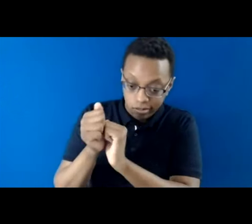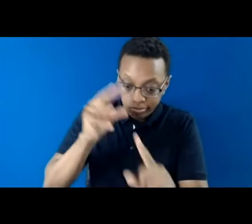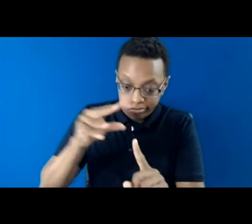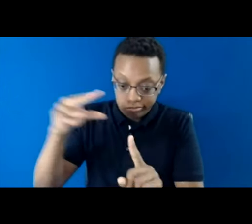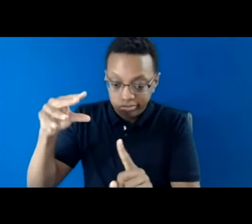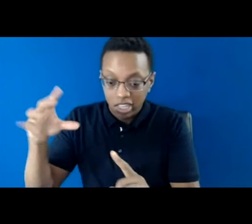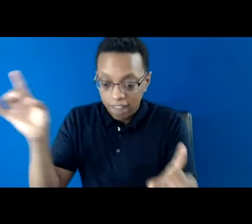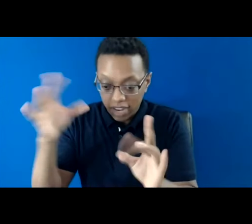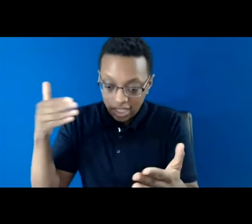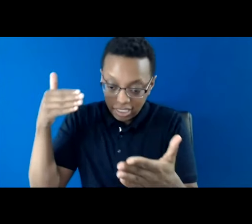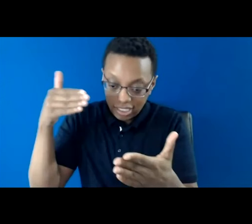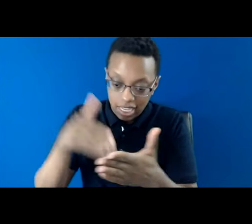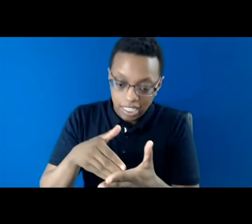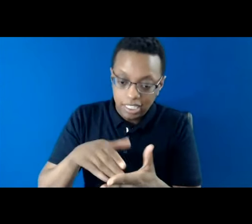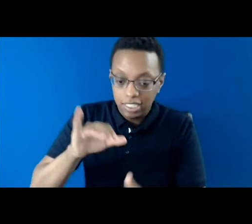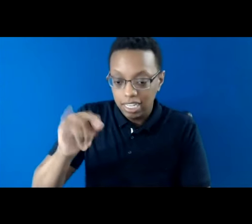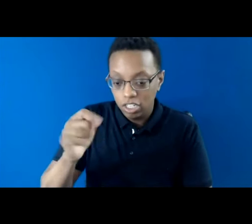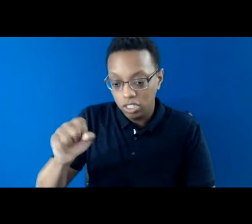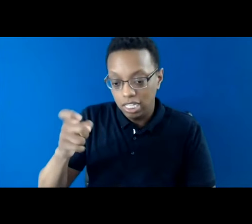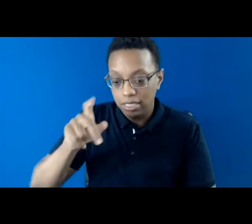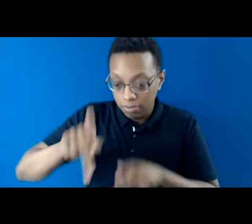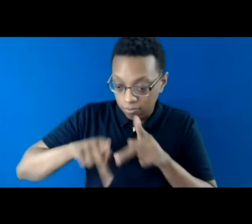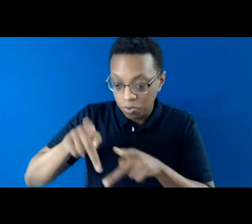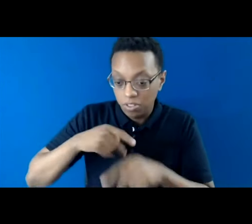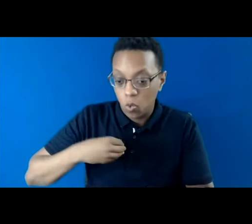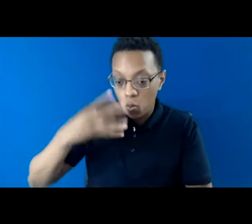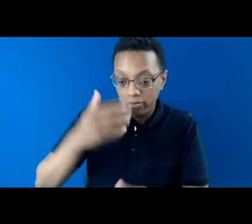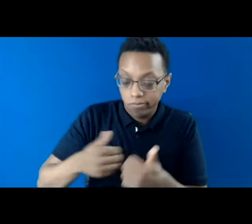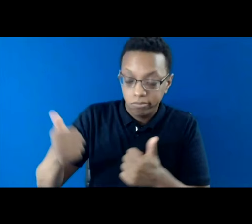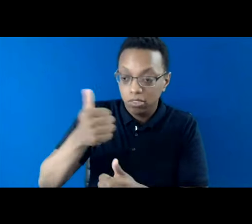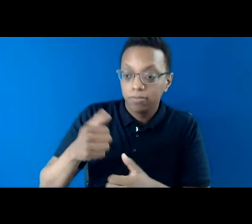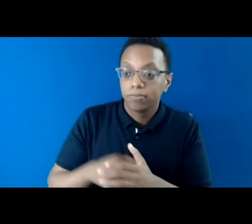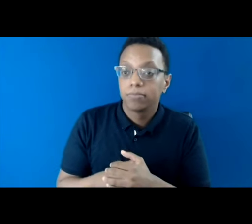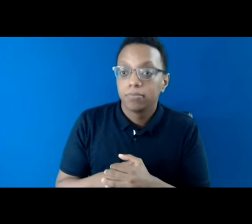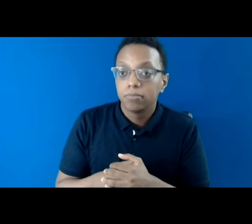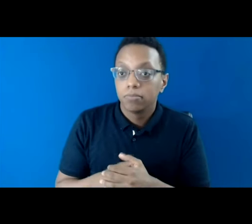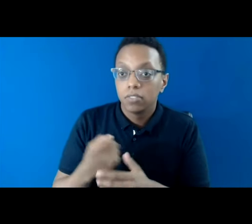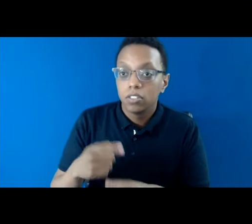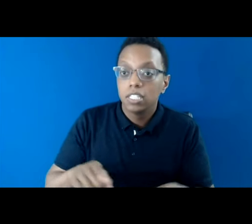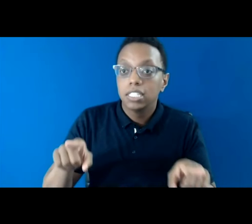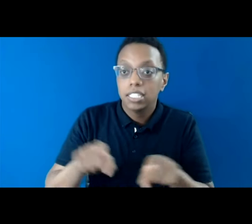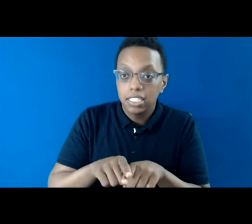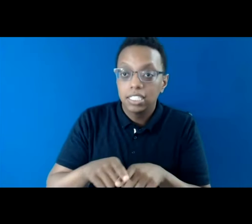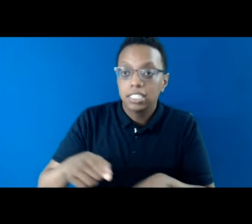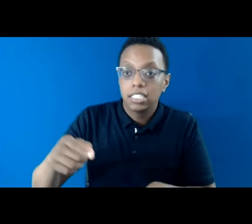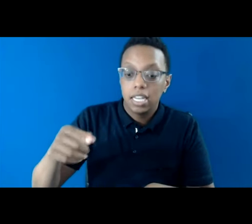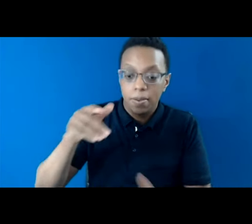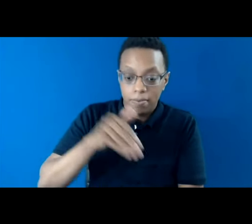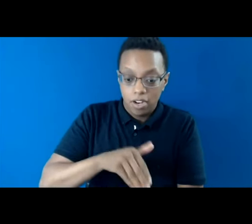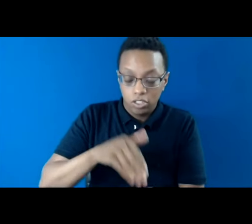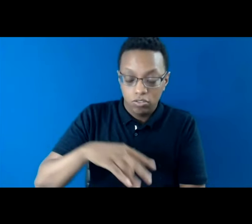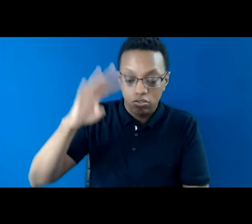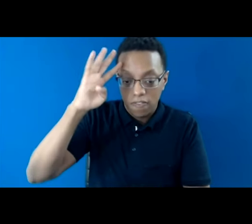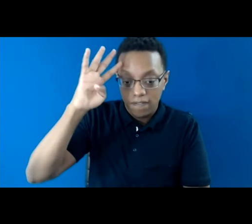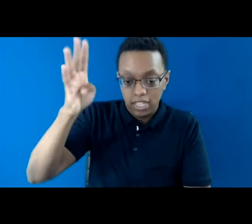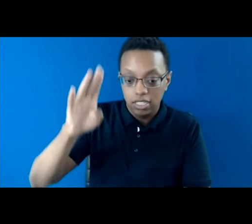supremacy. What is true is that the same doctors who invented the idea of binary sex by looking